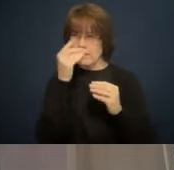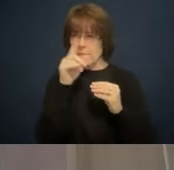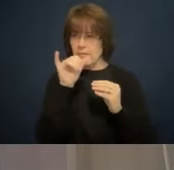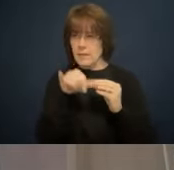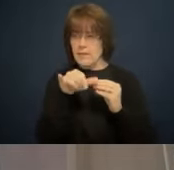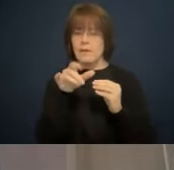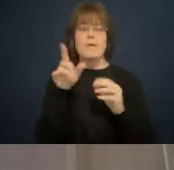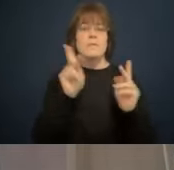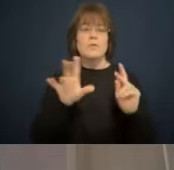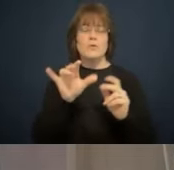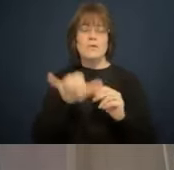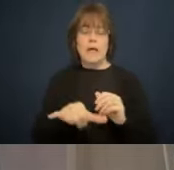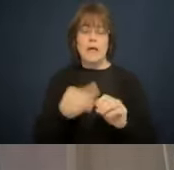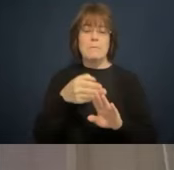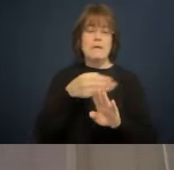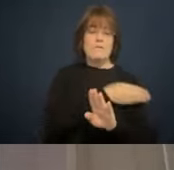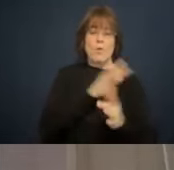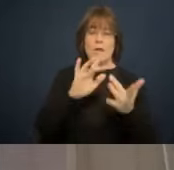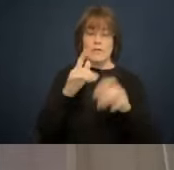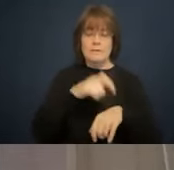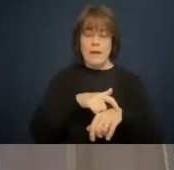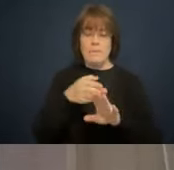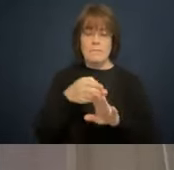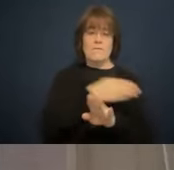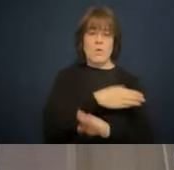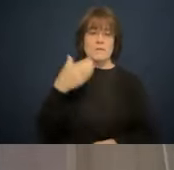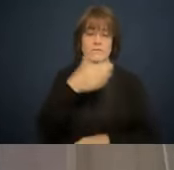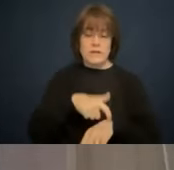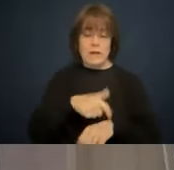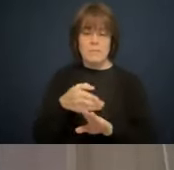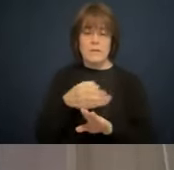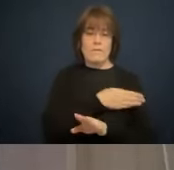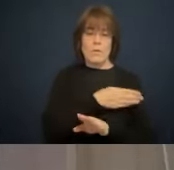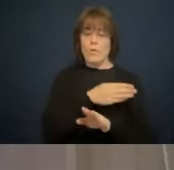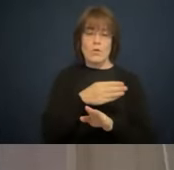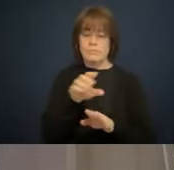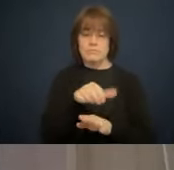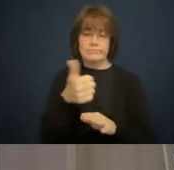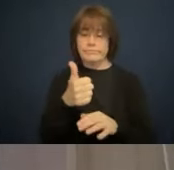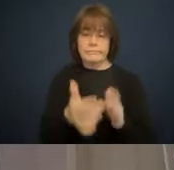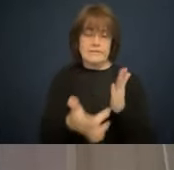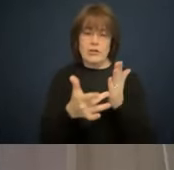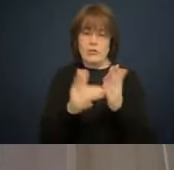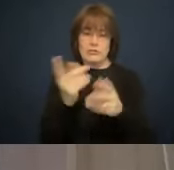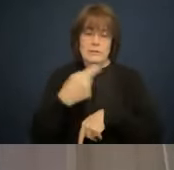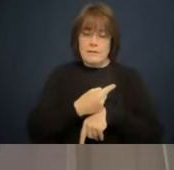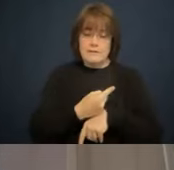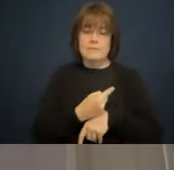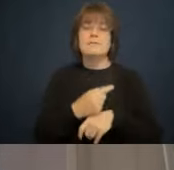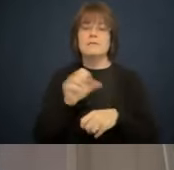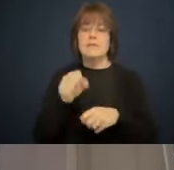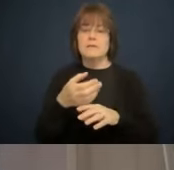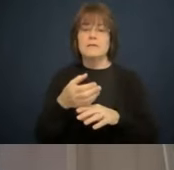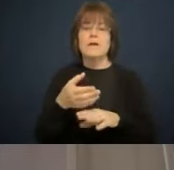in pre-internet, pre-cell phone, pre-GIS days, and even, yes,